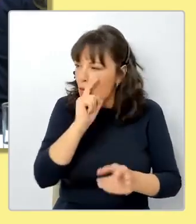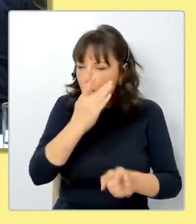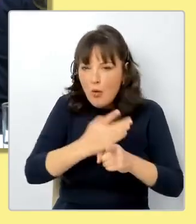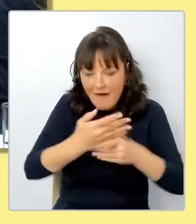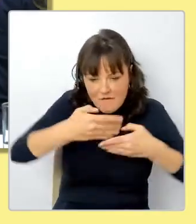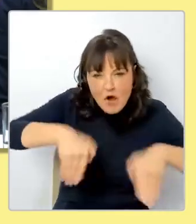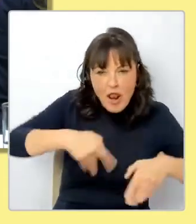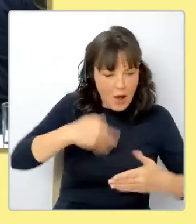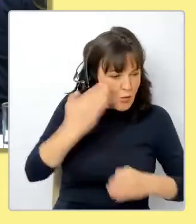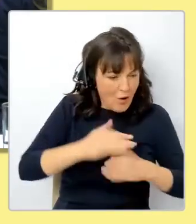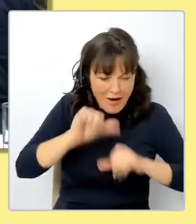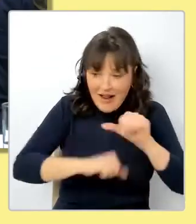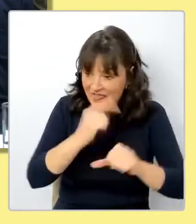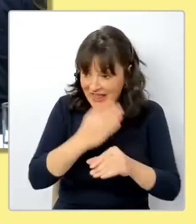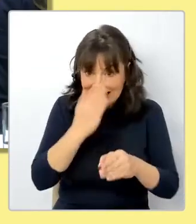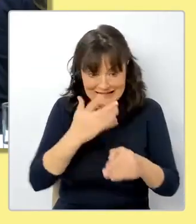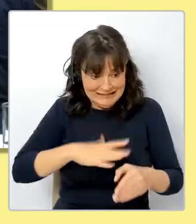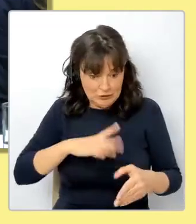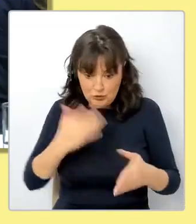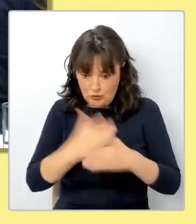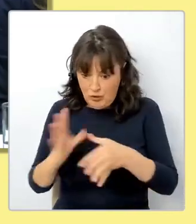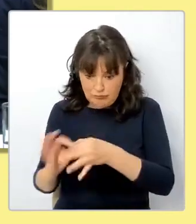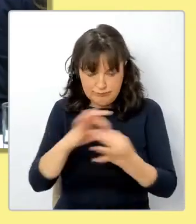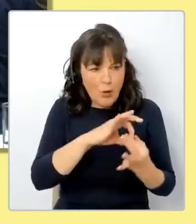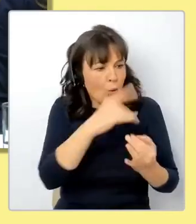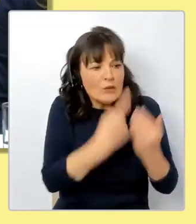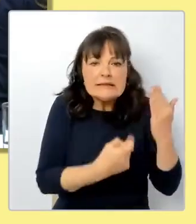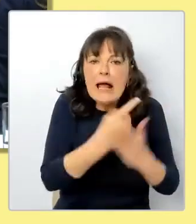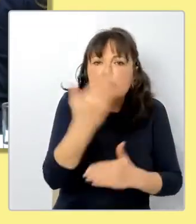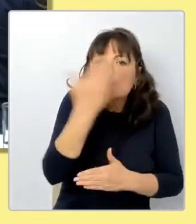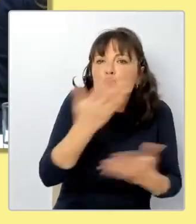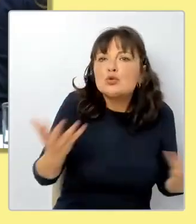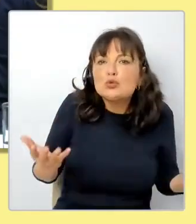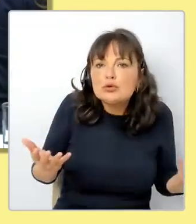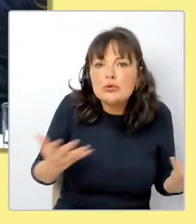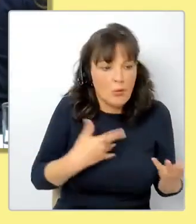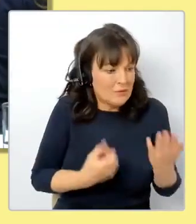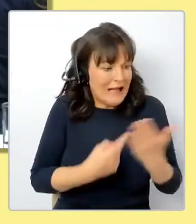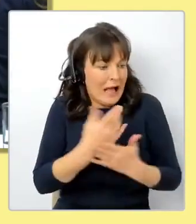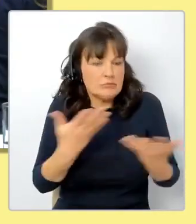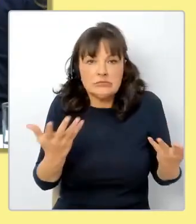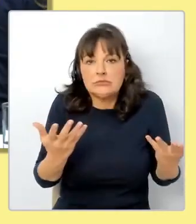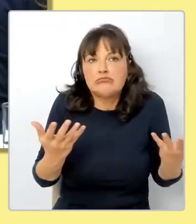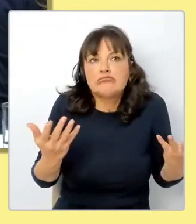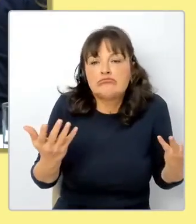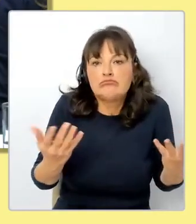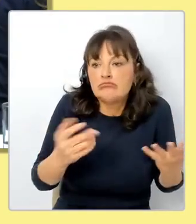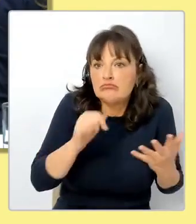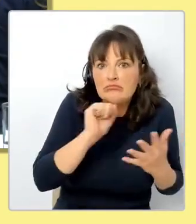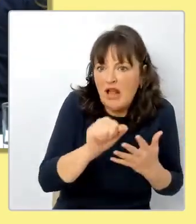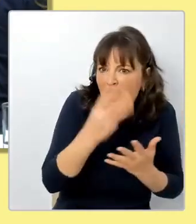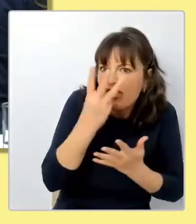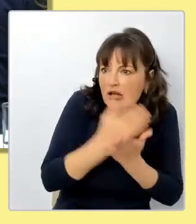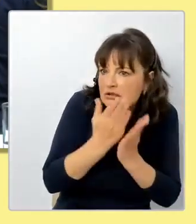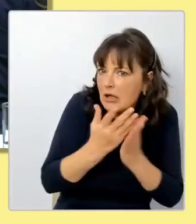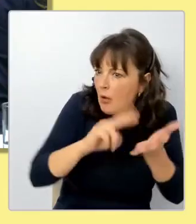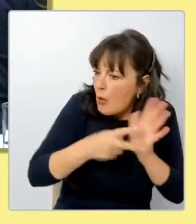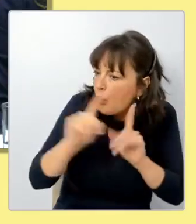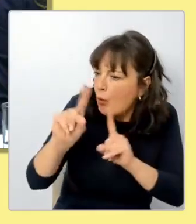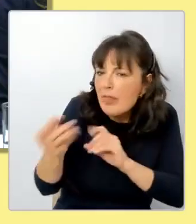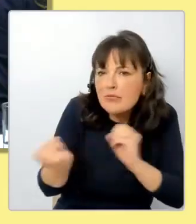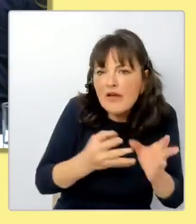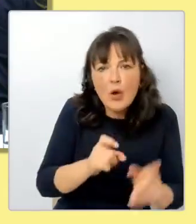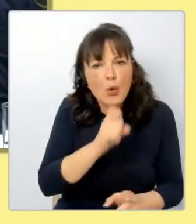to work together. You know, what's going on in our schools? What's going on when it comes to those third sector organisations? Who's